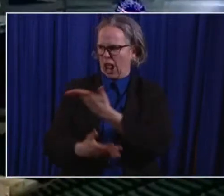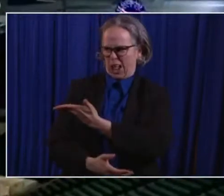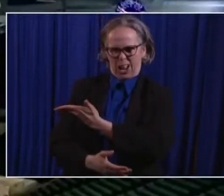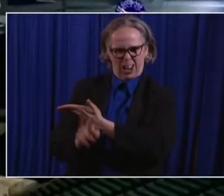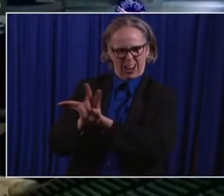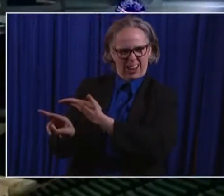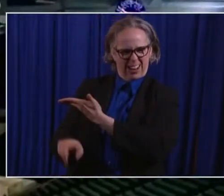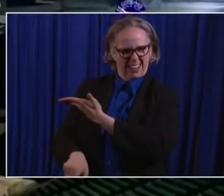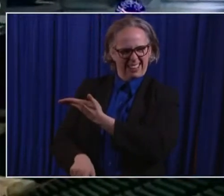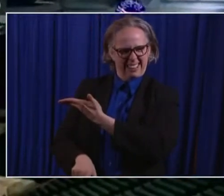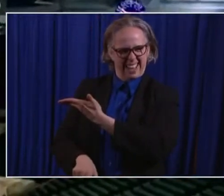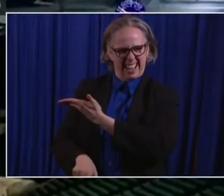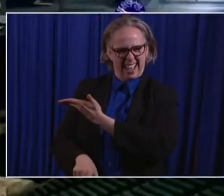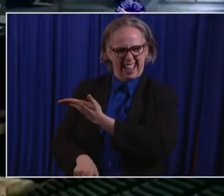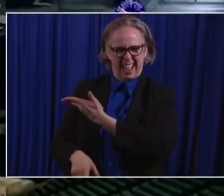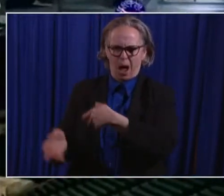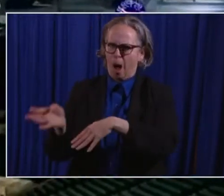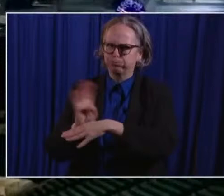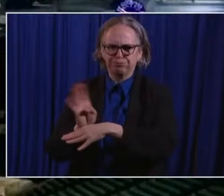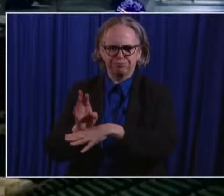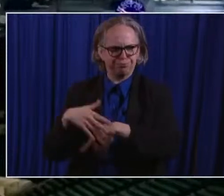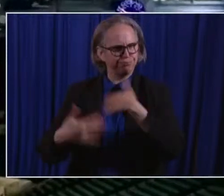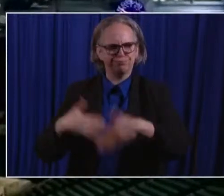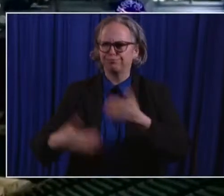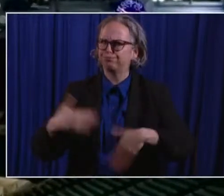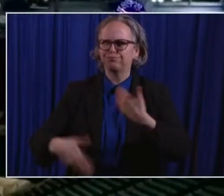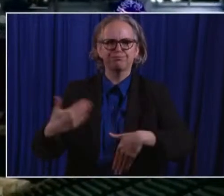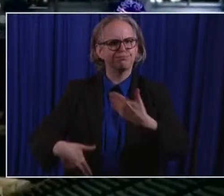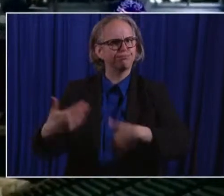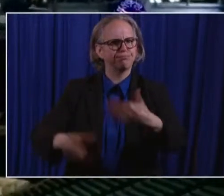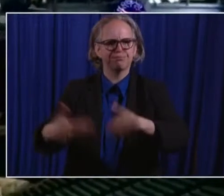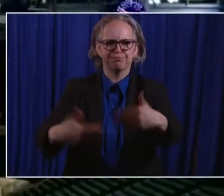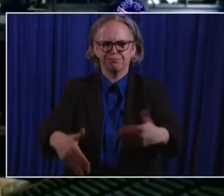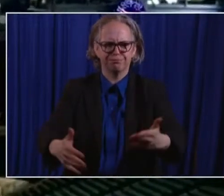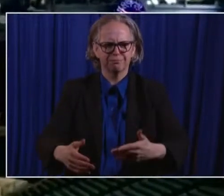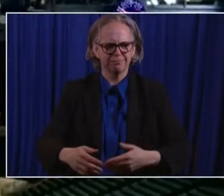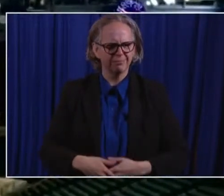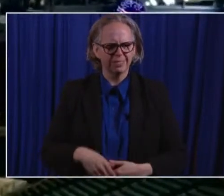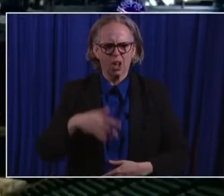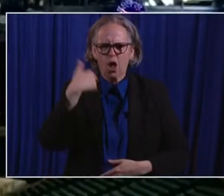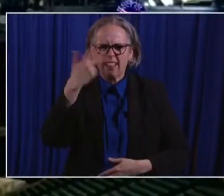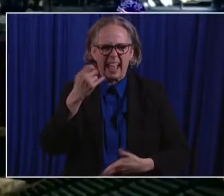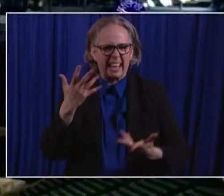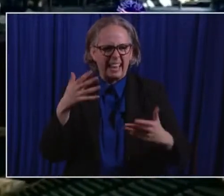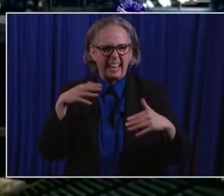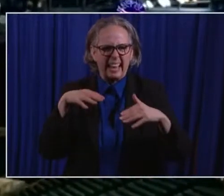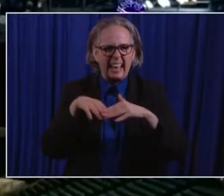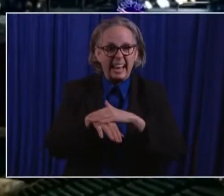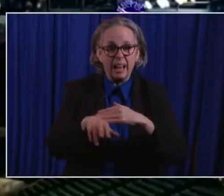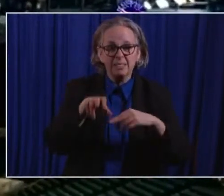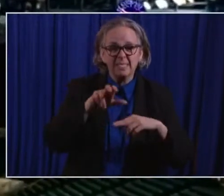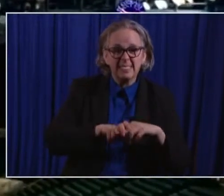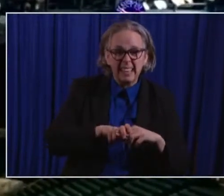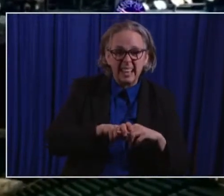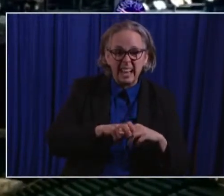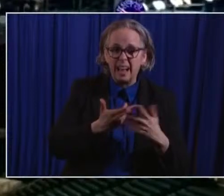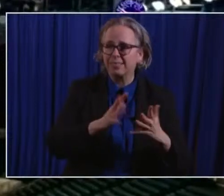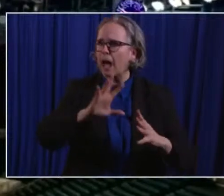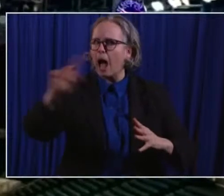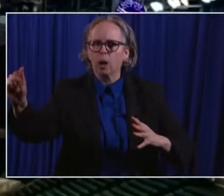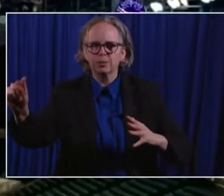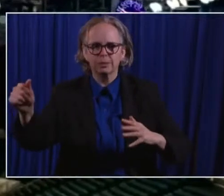worth showing again. This is a look at the process to get people in and out the door. Over the last 6 weeks, the team has moved